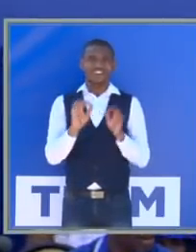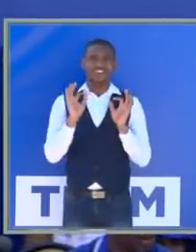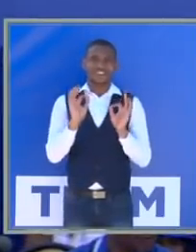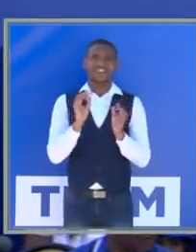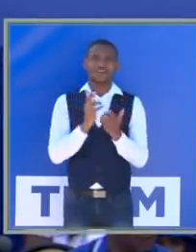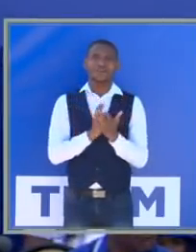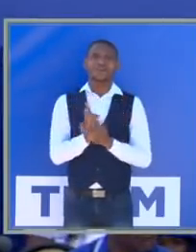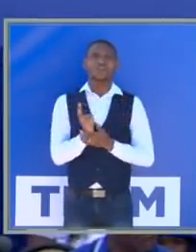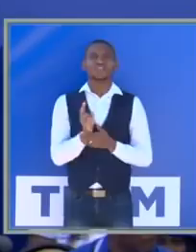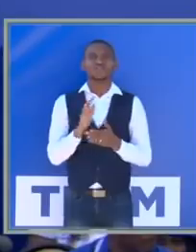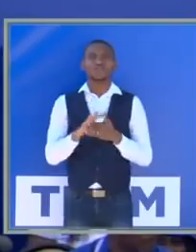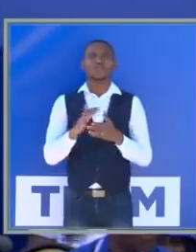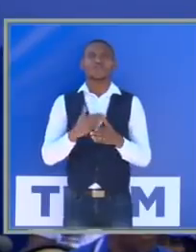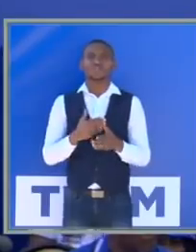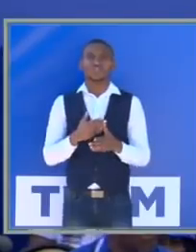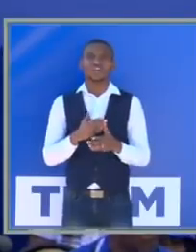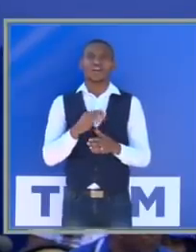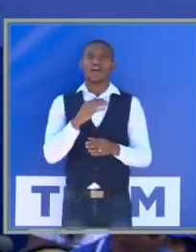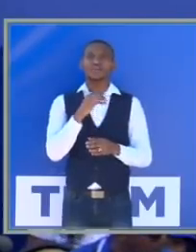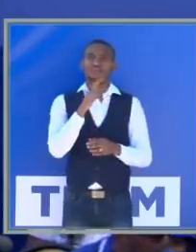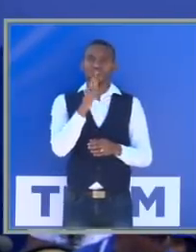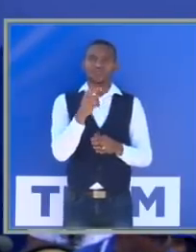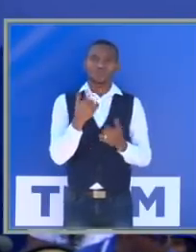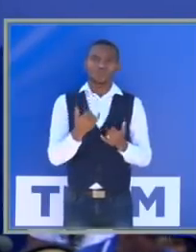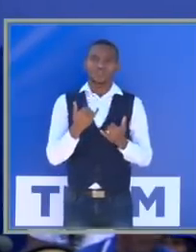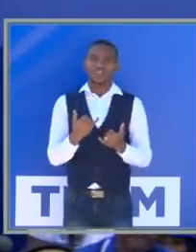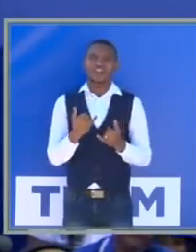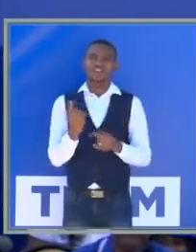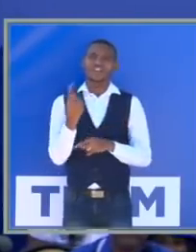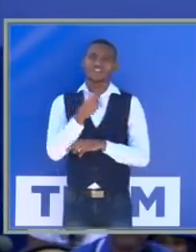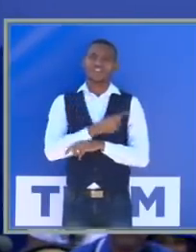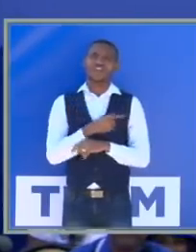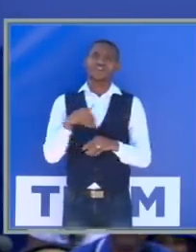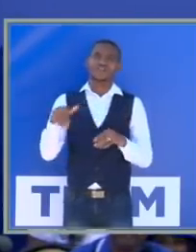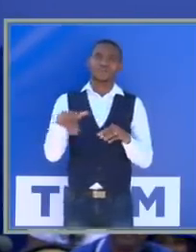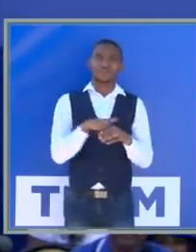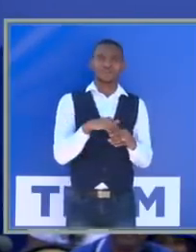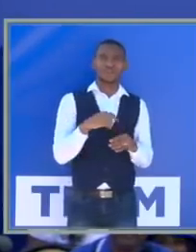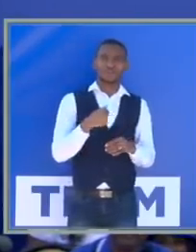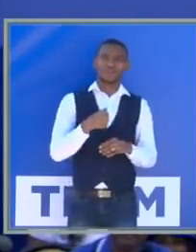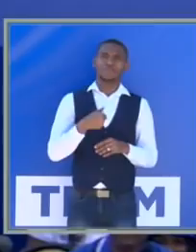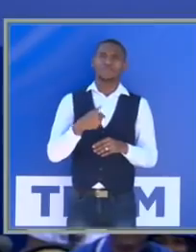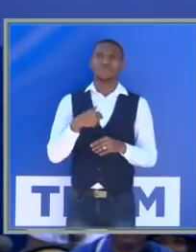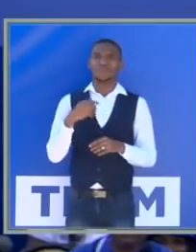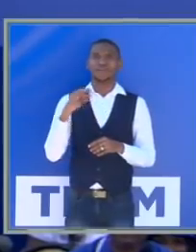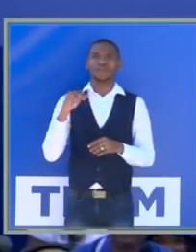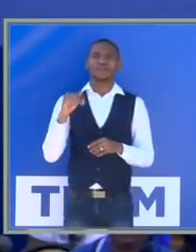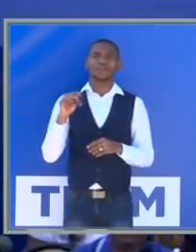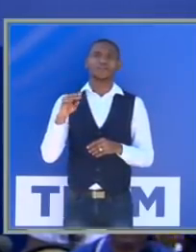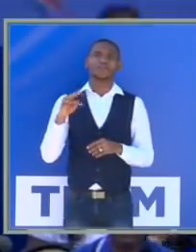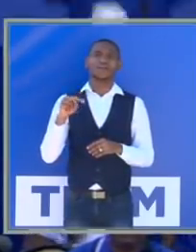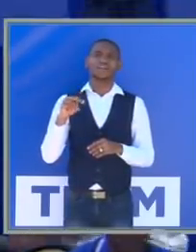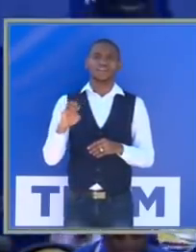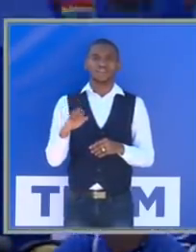honest. Because I'm telling you today, the day President Maimane in South Africa, I'm going to cut